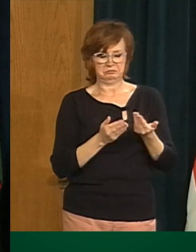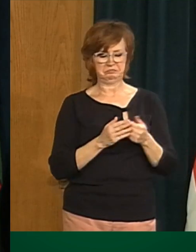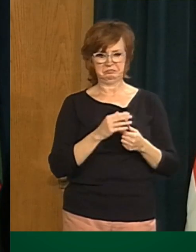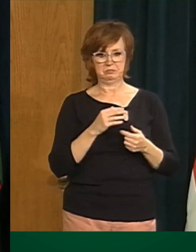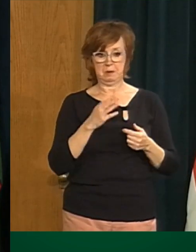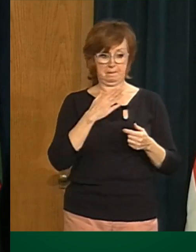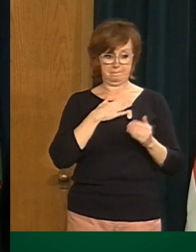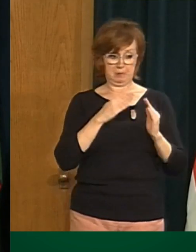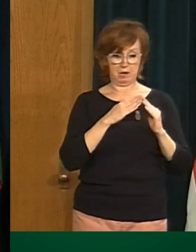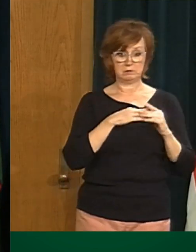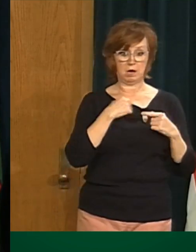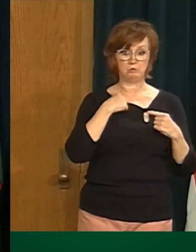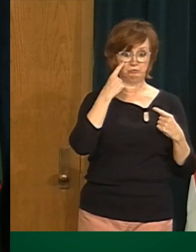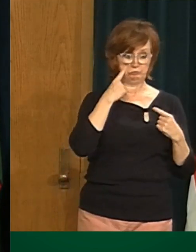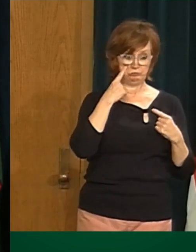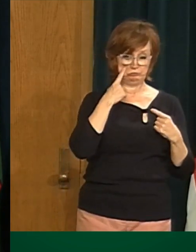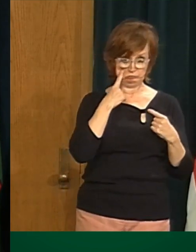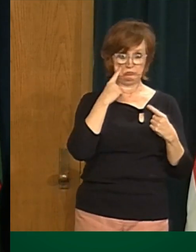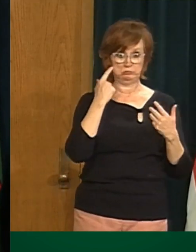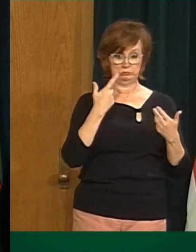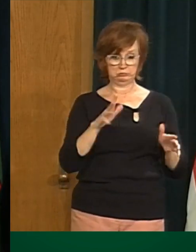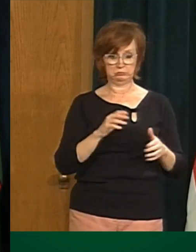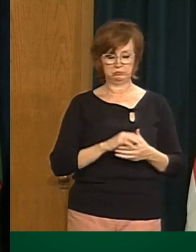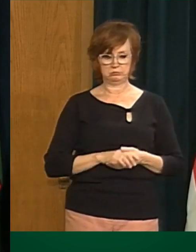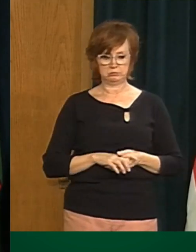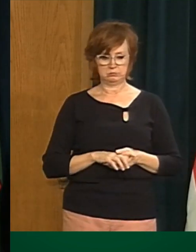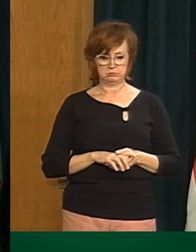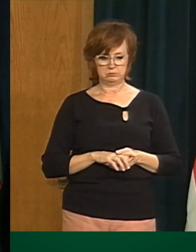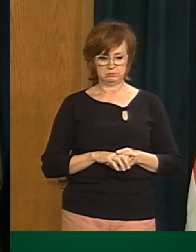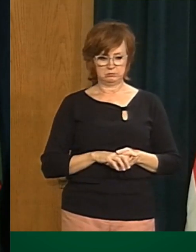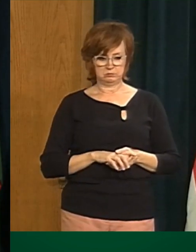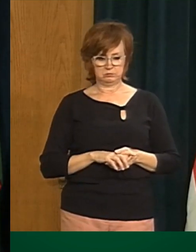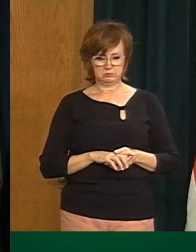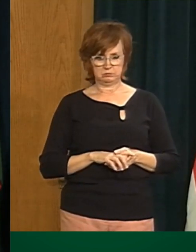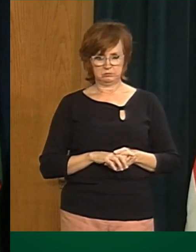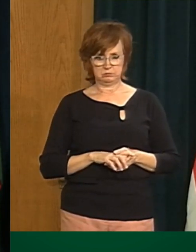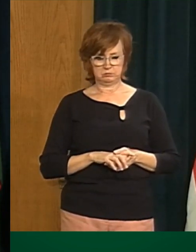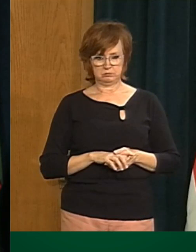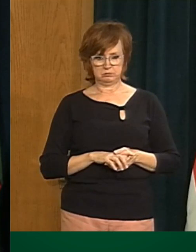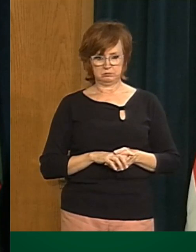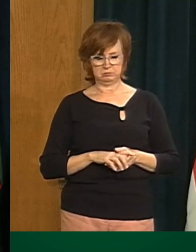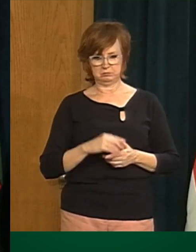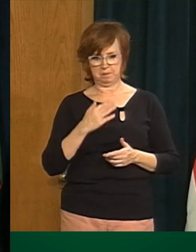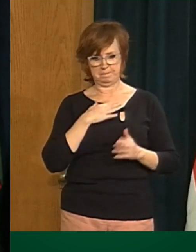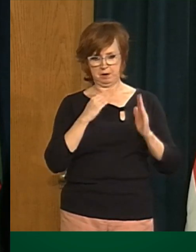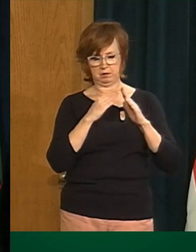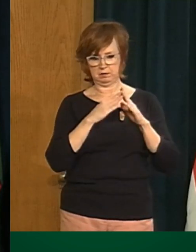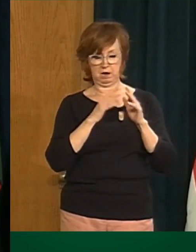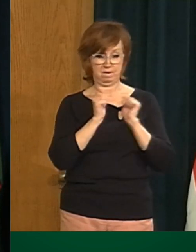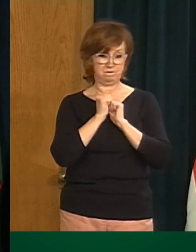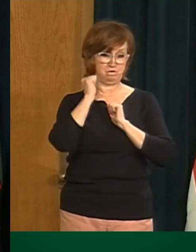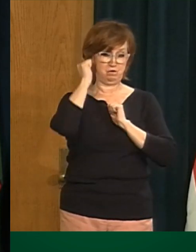it where I live, for example, which is not near as rural and remote, start to